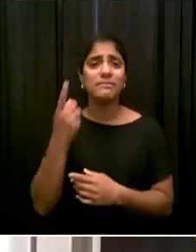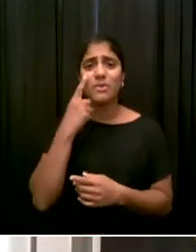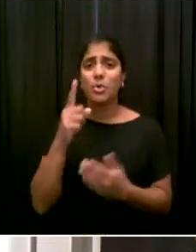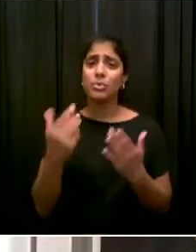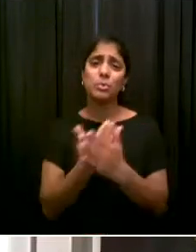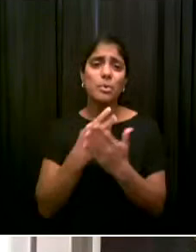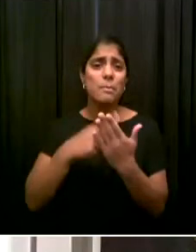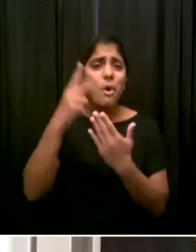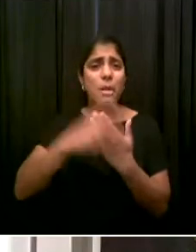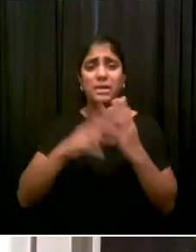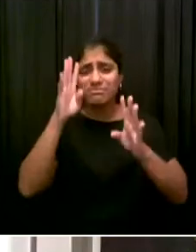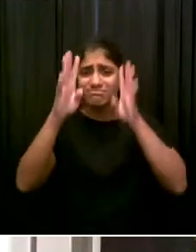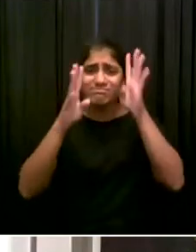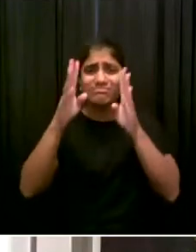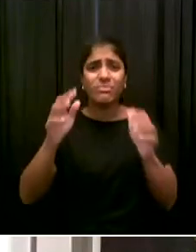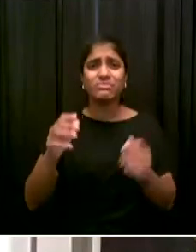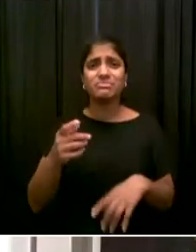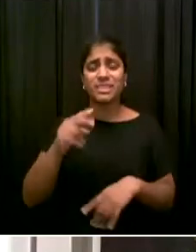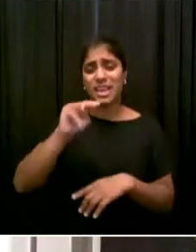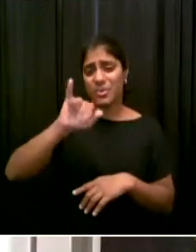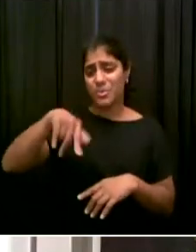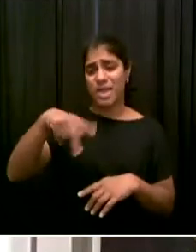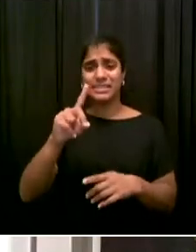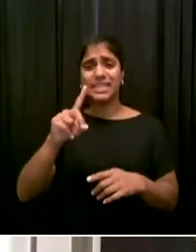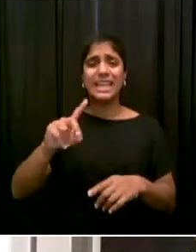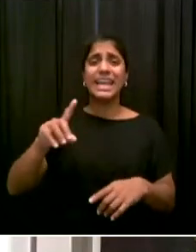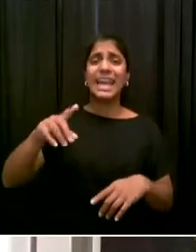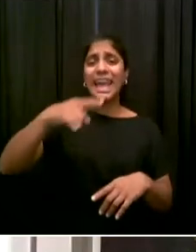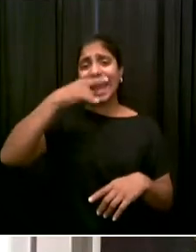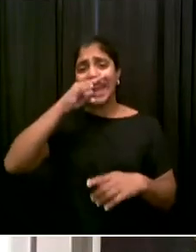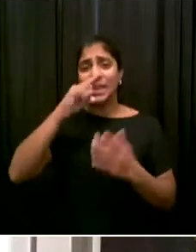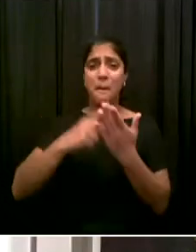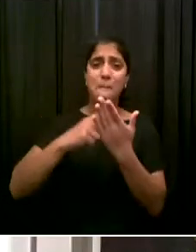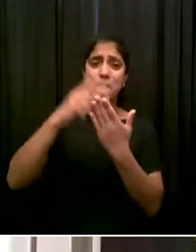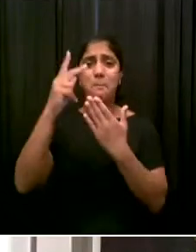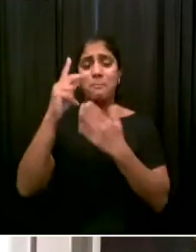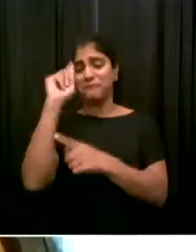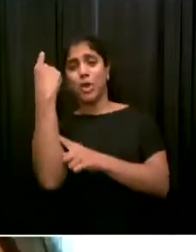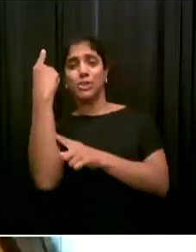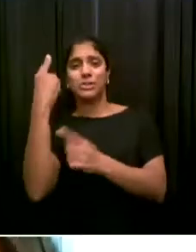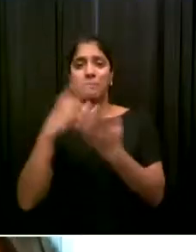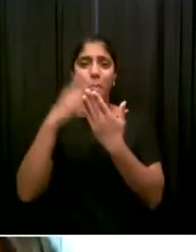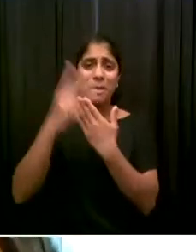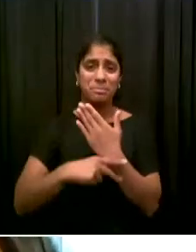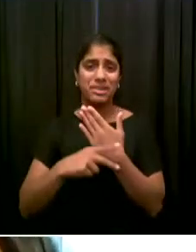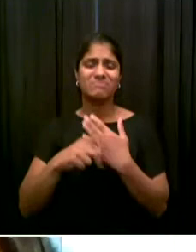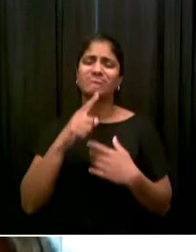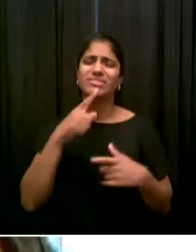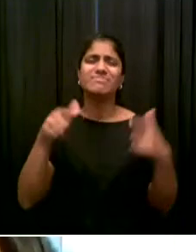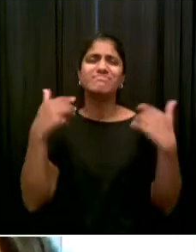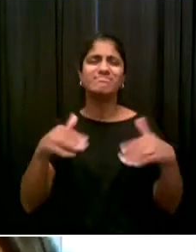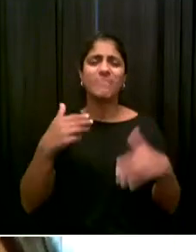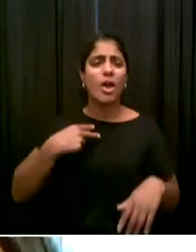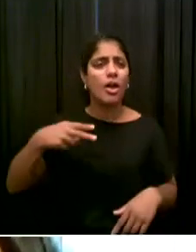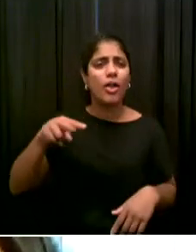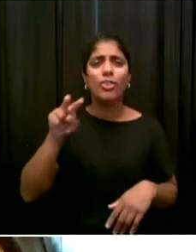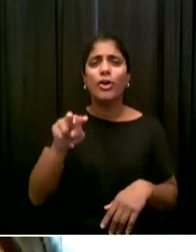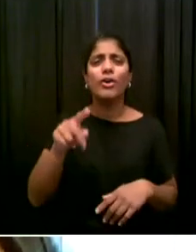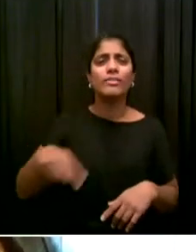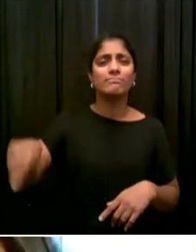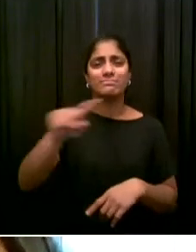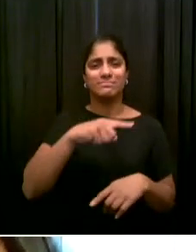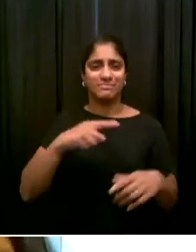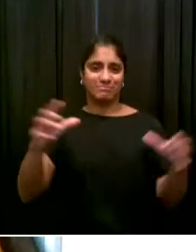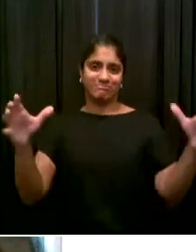look forward to a safe summer for 2021. Thank you so much, Mr. Mayor. Thank you so much, Council Member, and good luck with everything